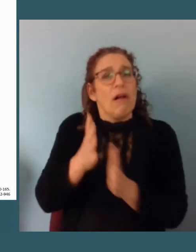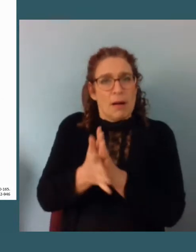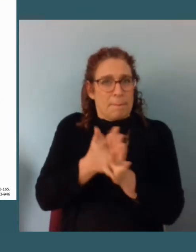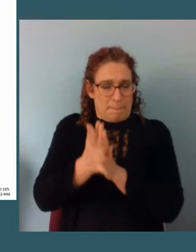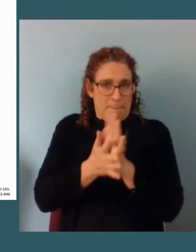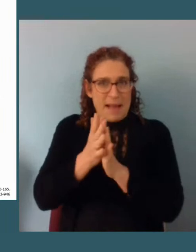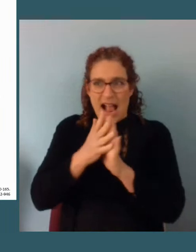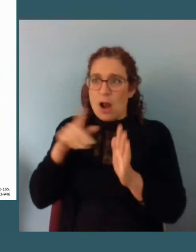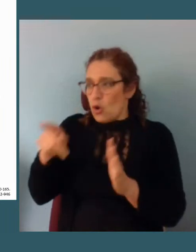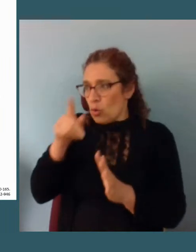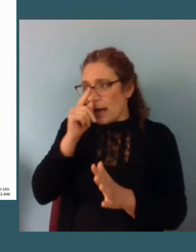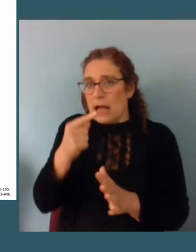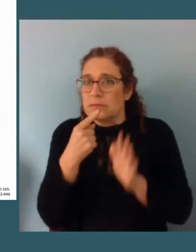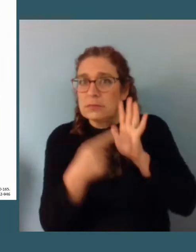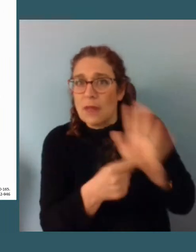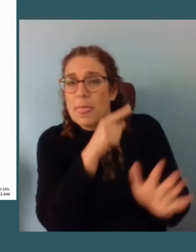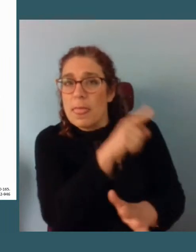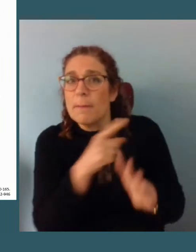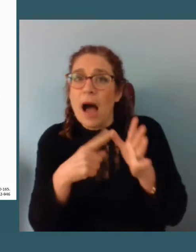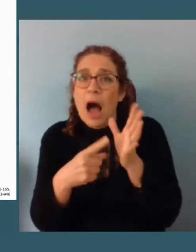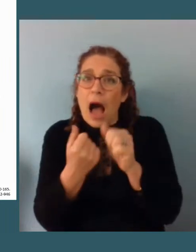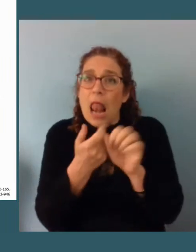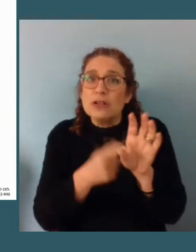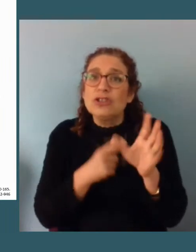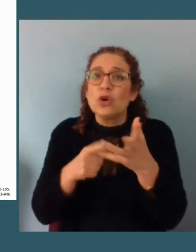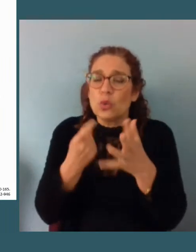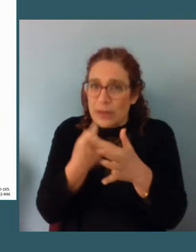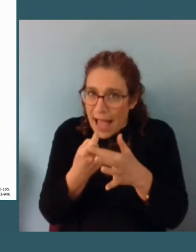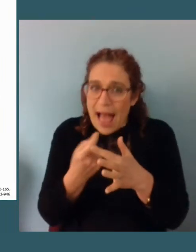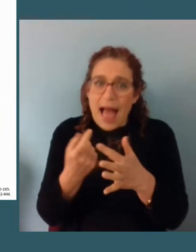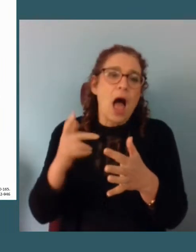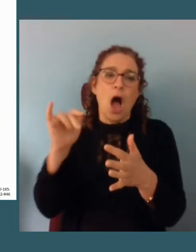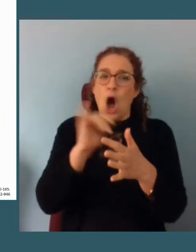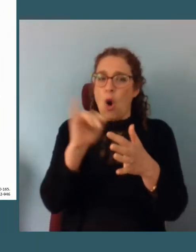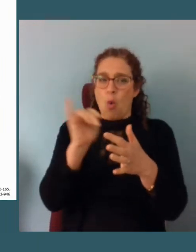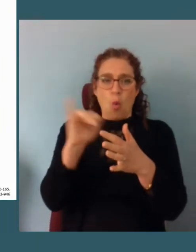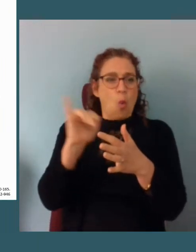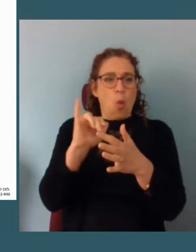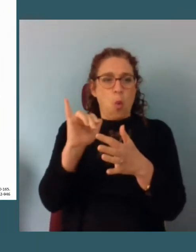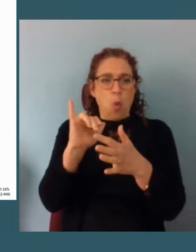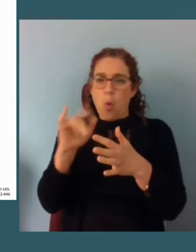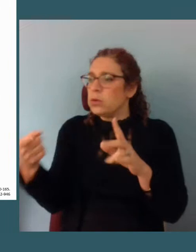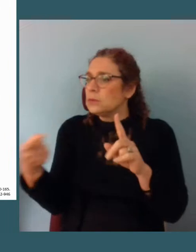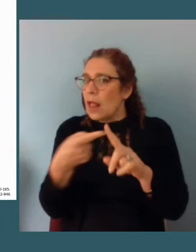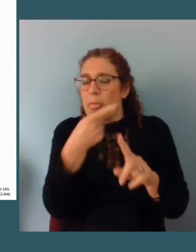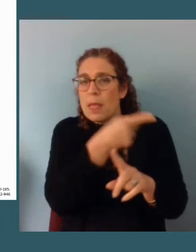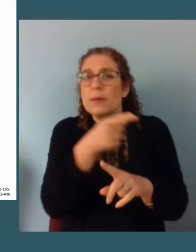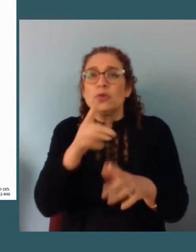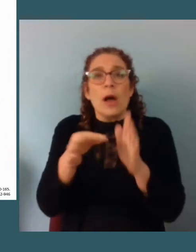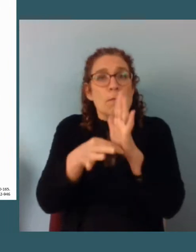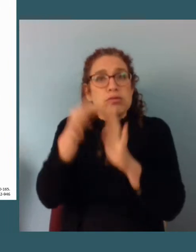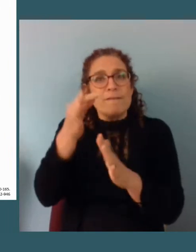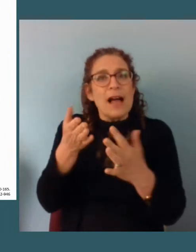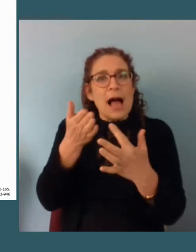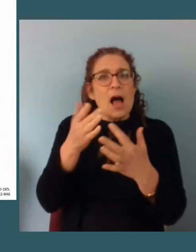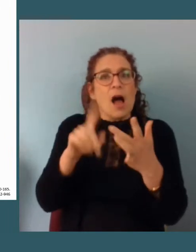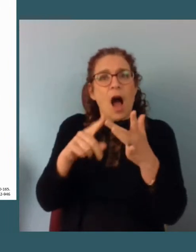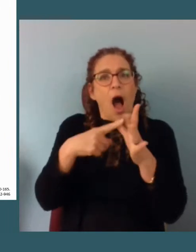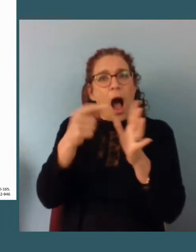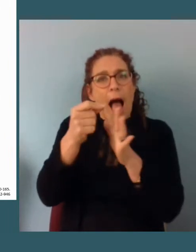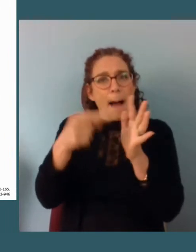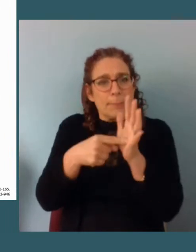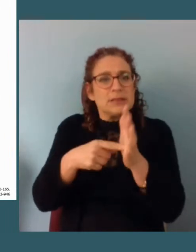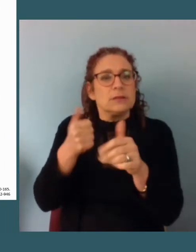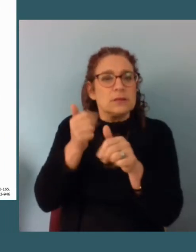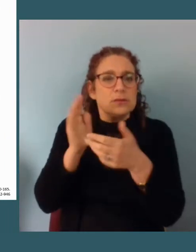AllergyUK websites. You can signpost and refer to the improving access to psychological services as well.